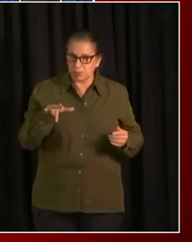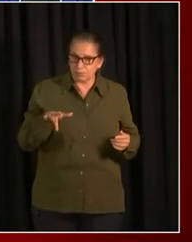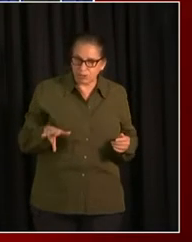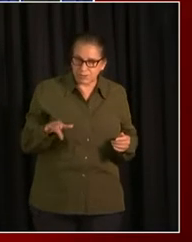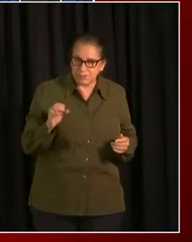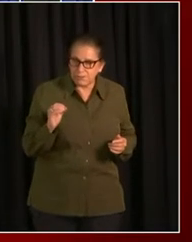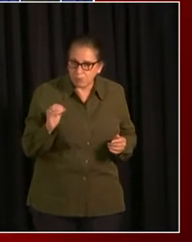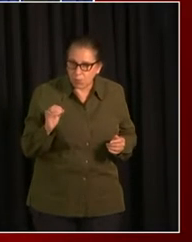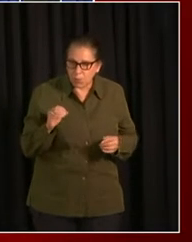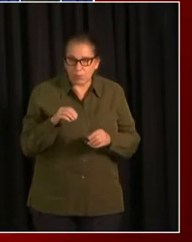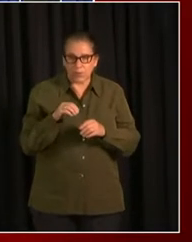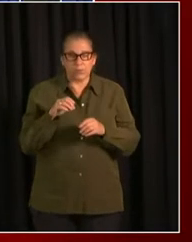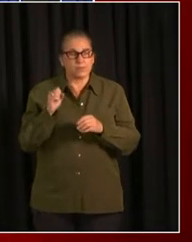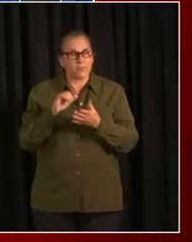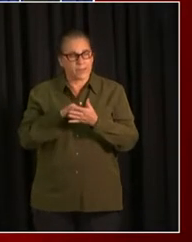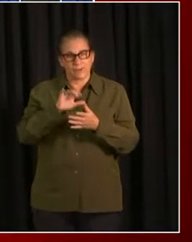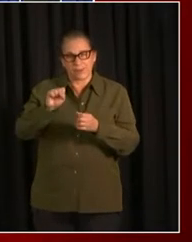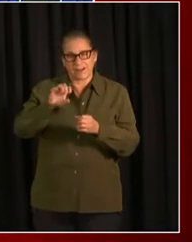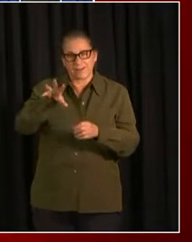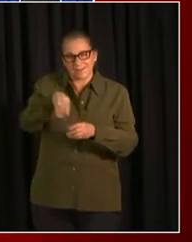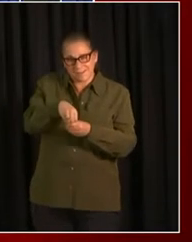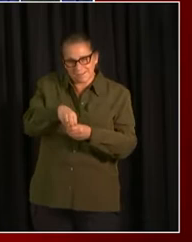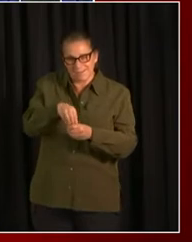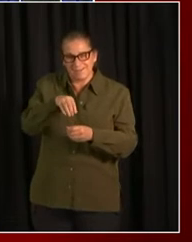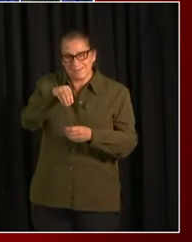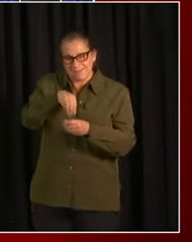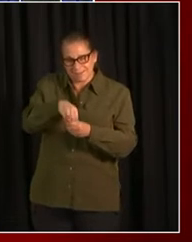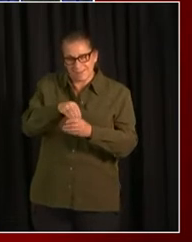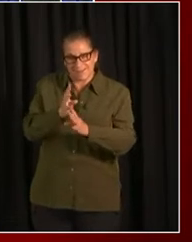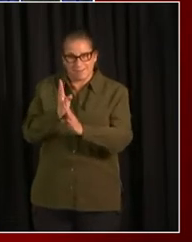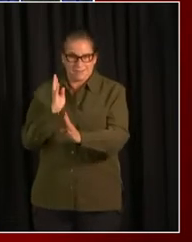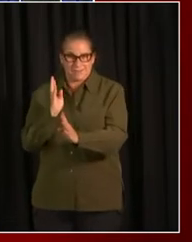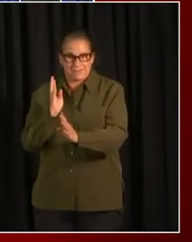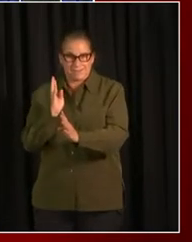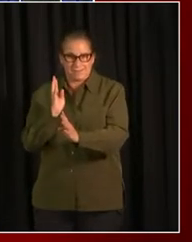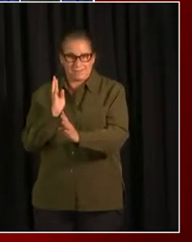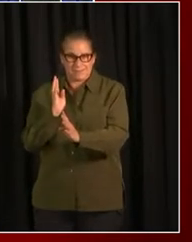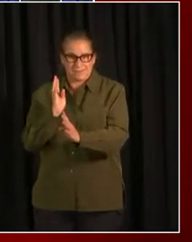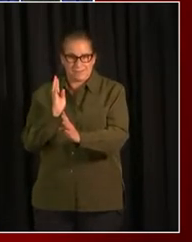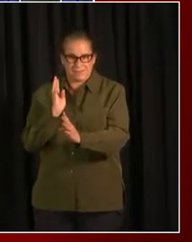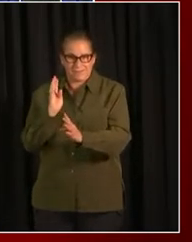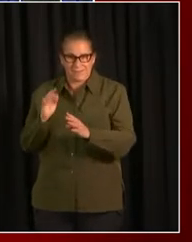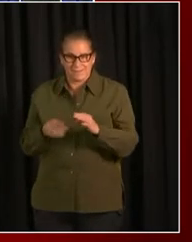into the question queue, or you can ask your question on the mayor's social media